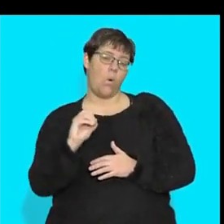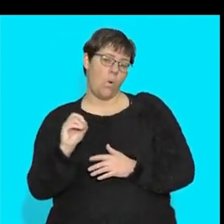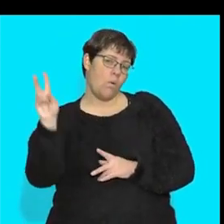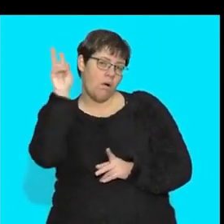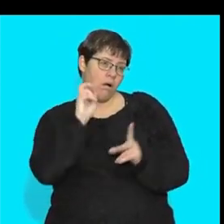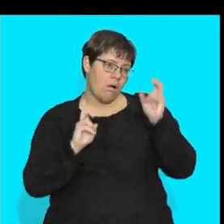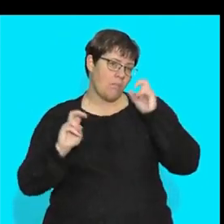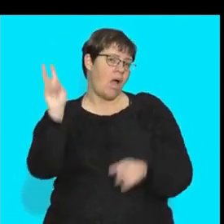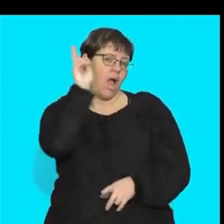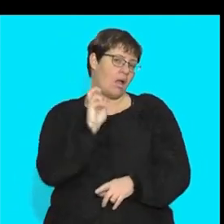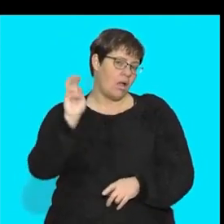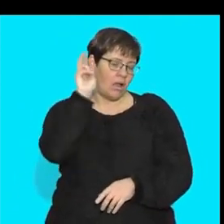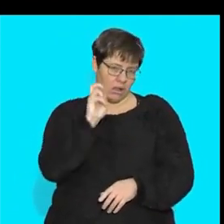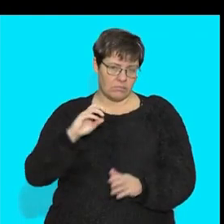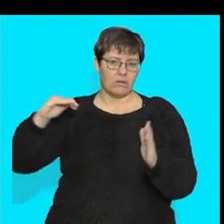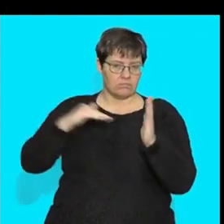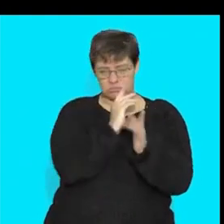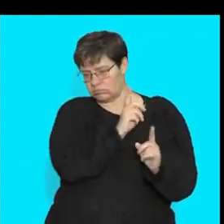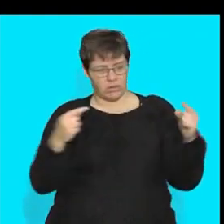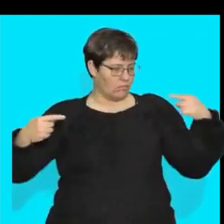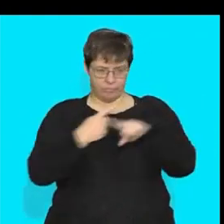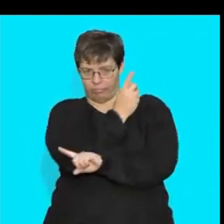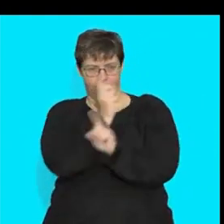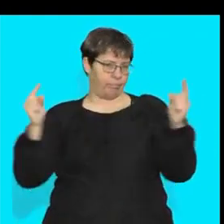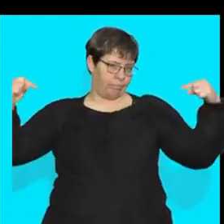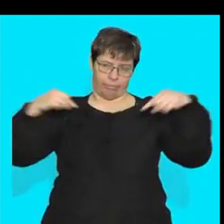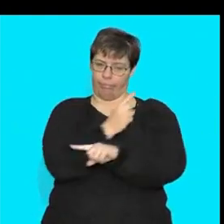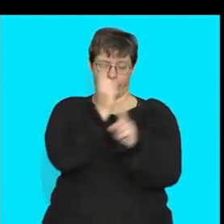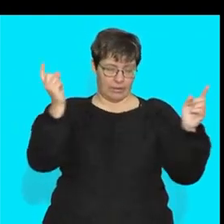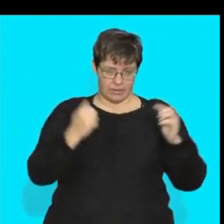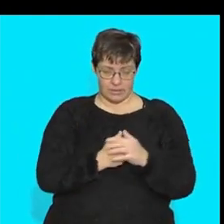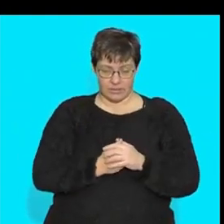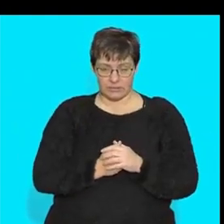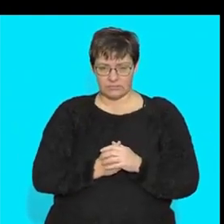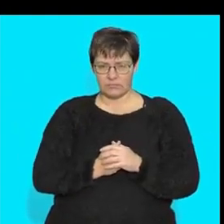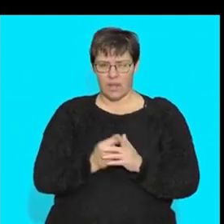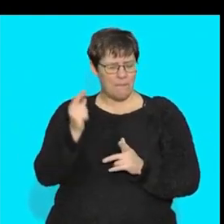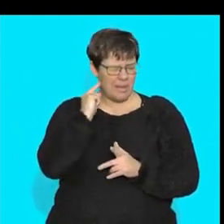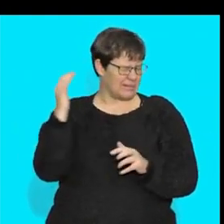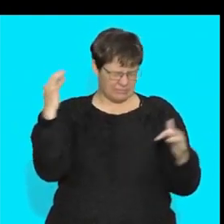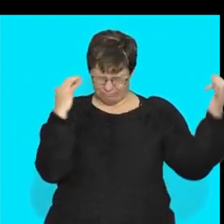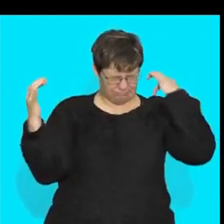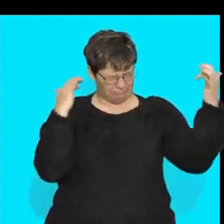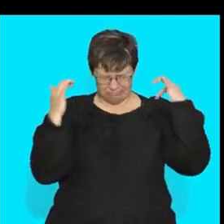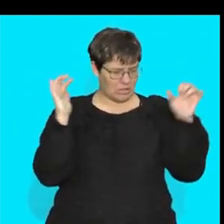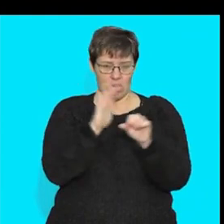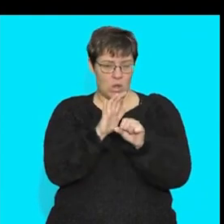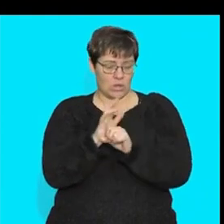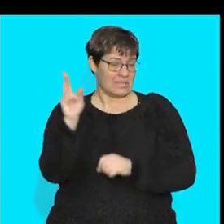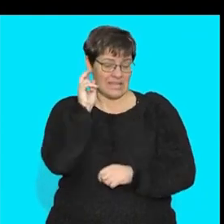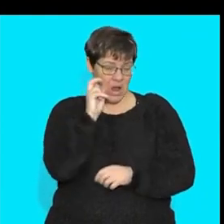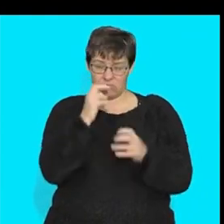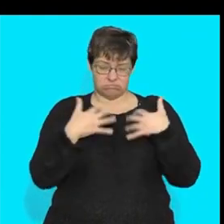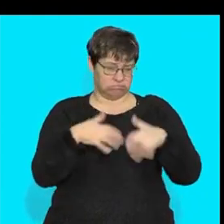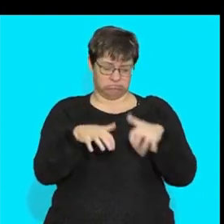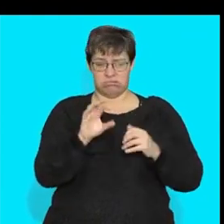getting interference now, because they will go this way and the original waves will go that way, and you will get a lot of distortion of sound,